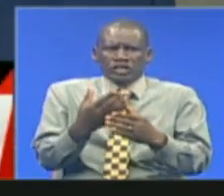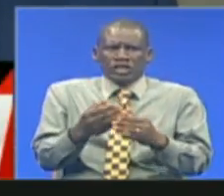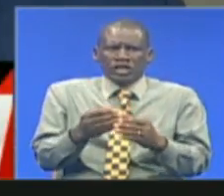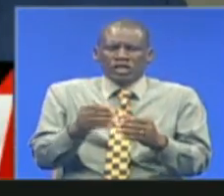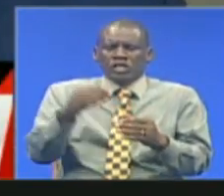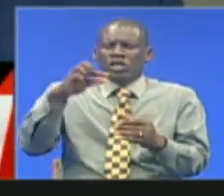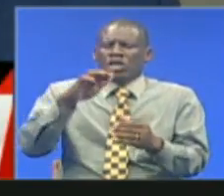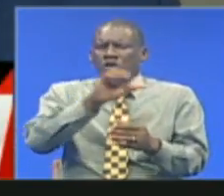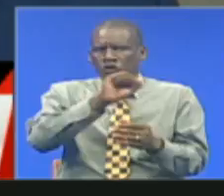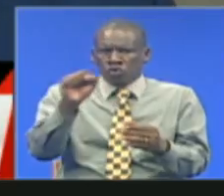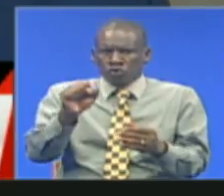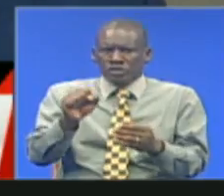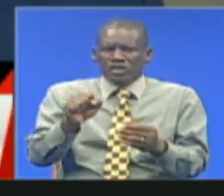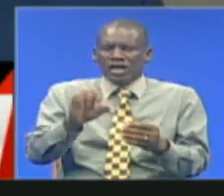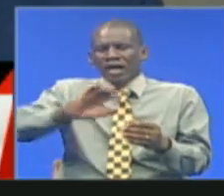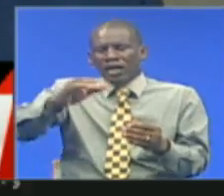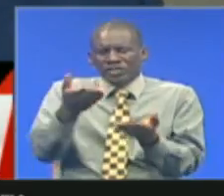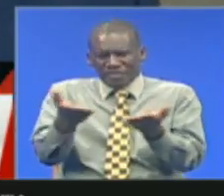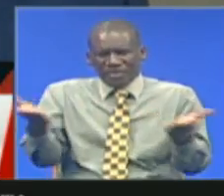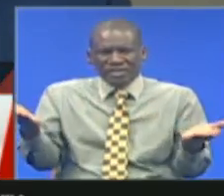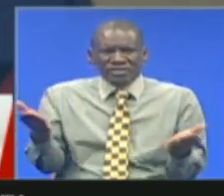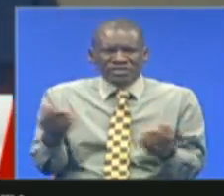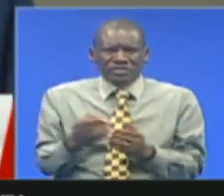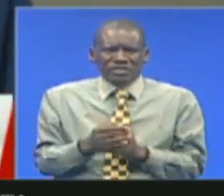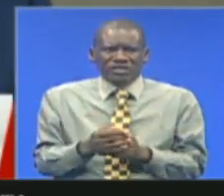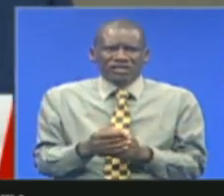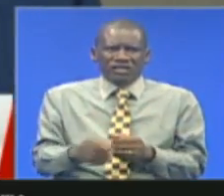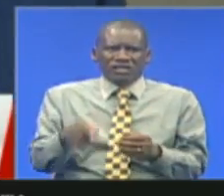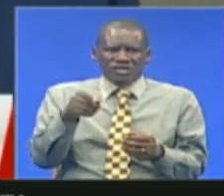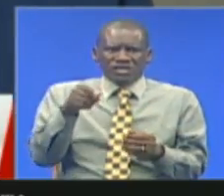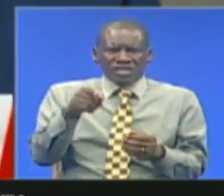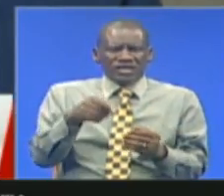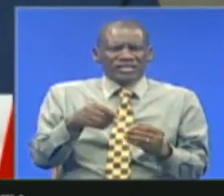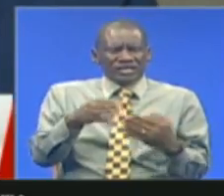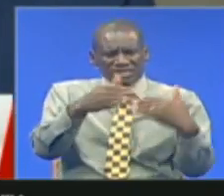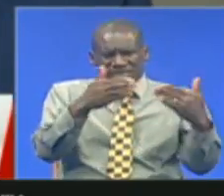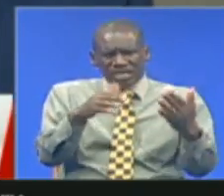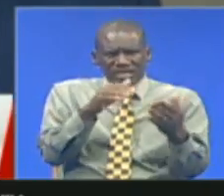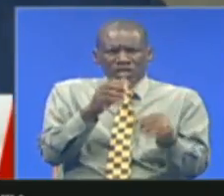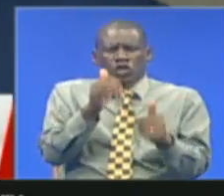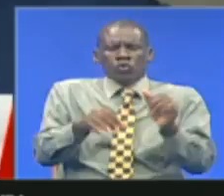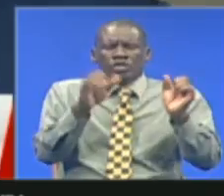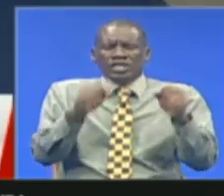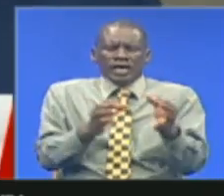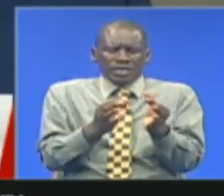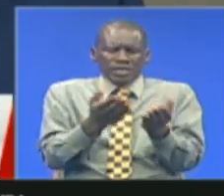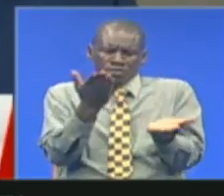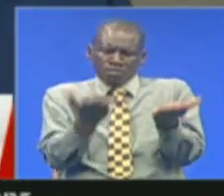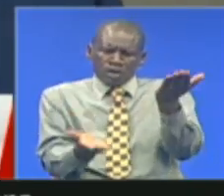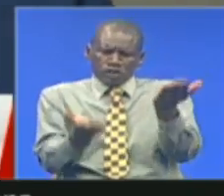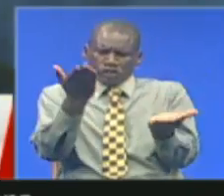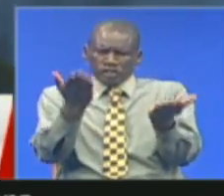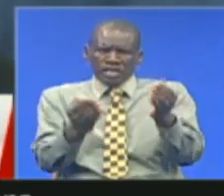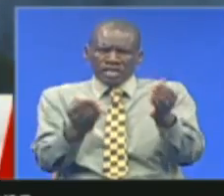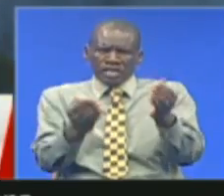gross county product. And this is an indicator that is going to measure